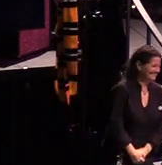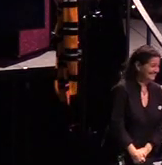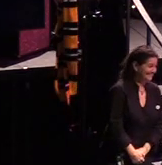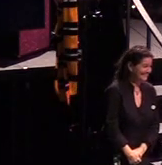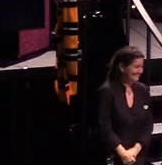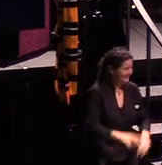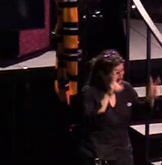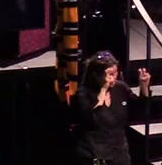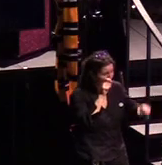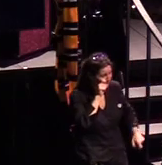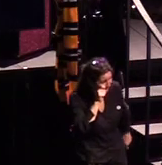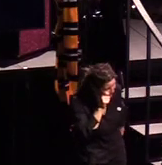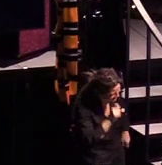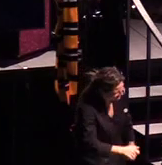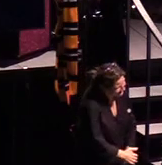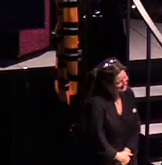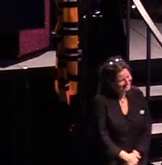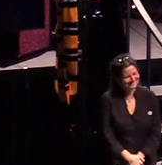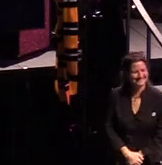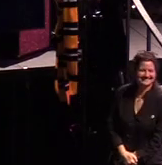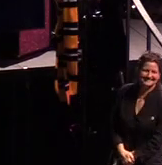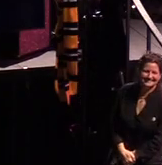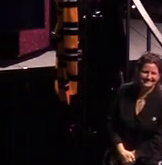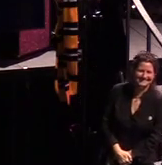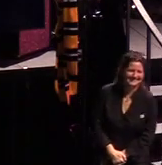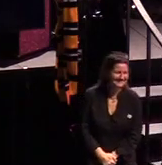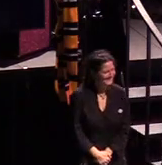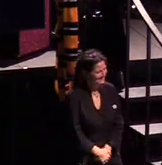donkey porn I